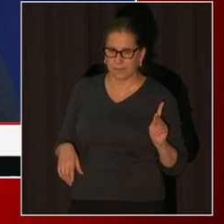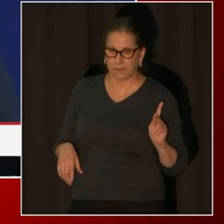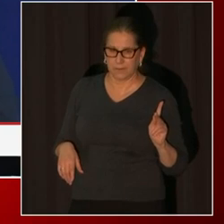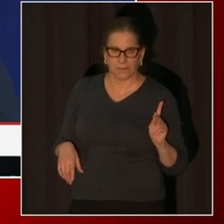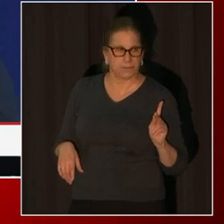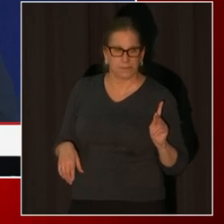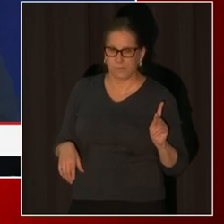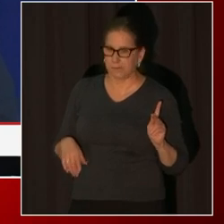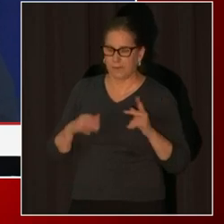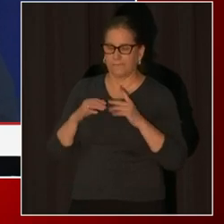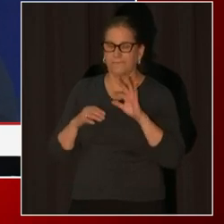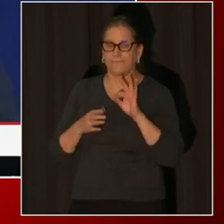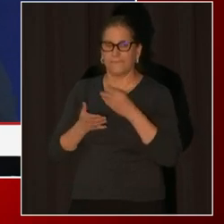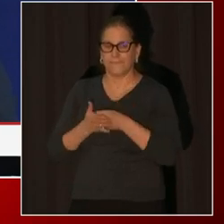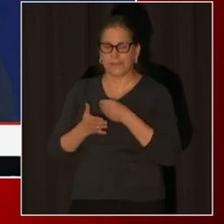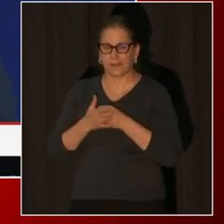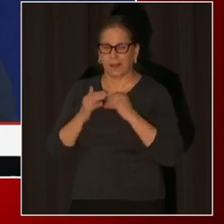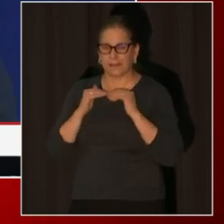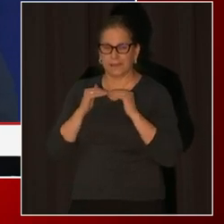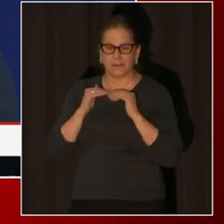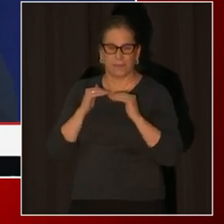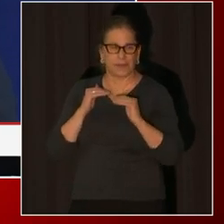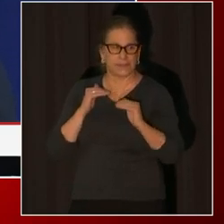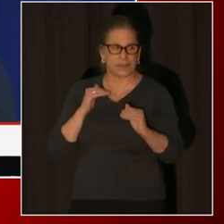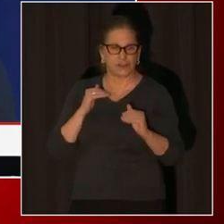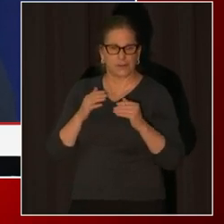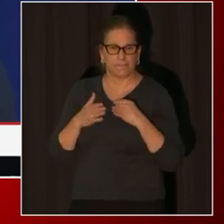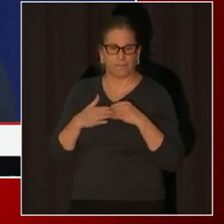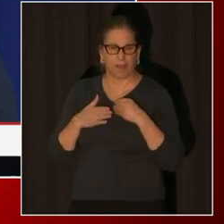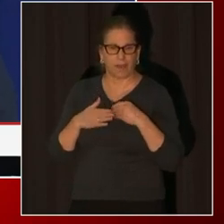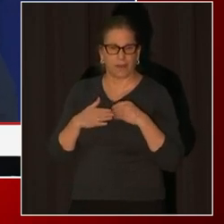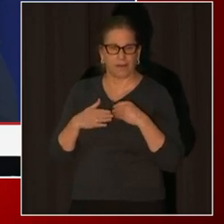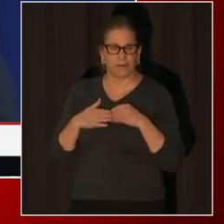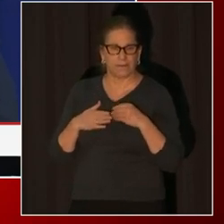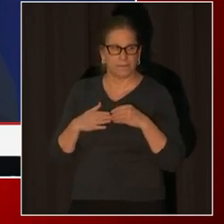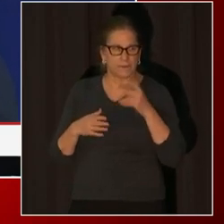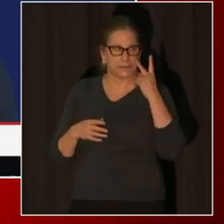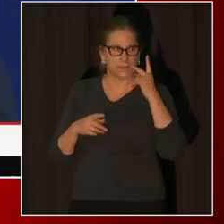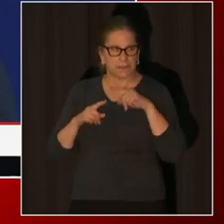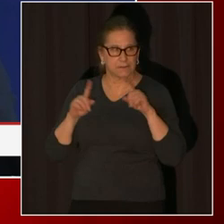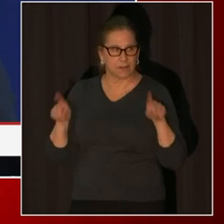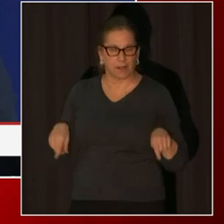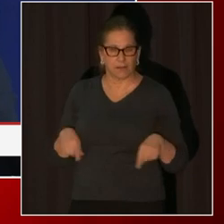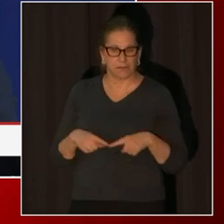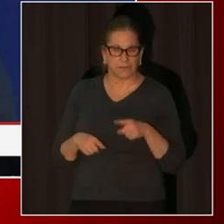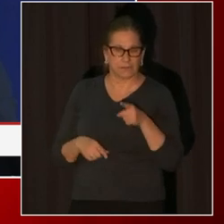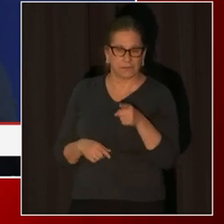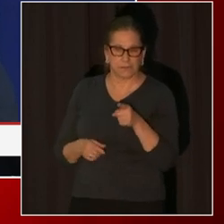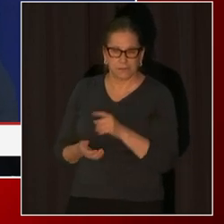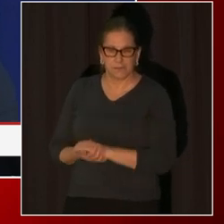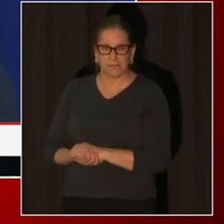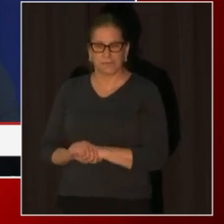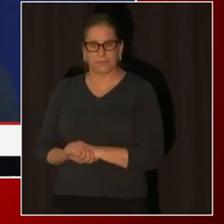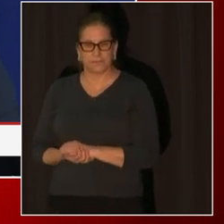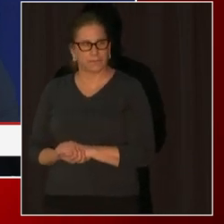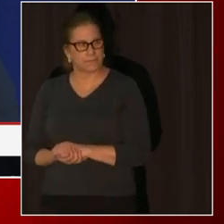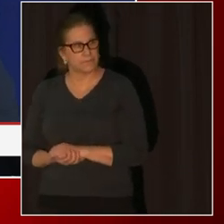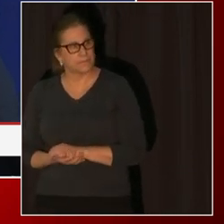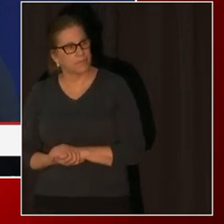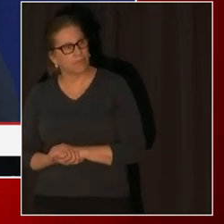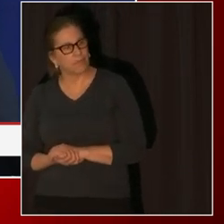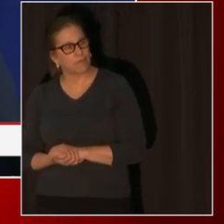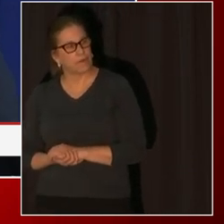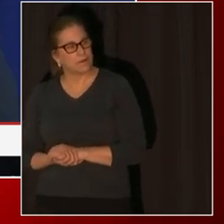is repaid at the is repaid at the end of the financial plan. So it's paid back in 23, 24. I'm sorry? That's in 4